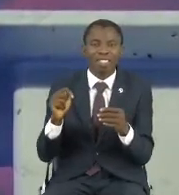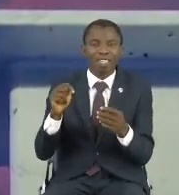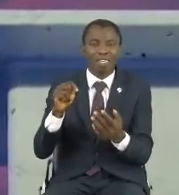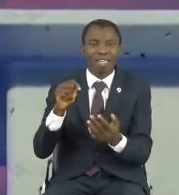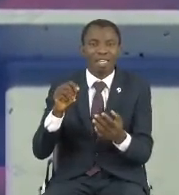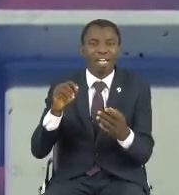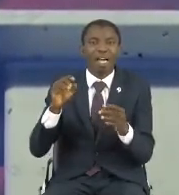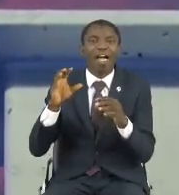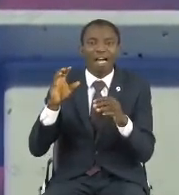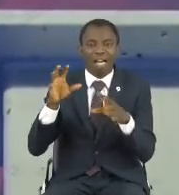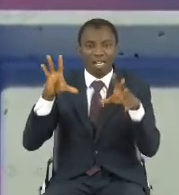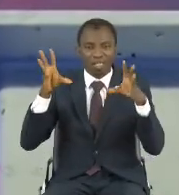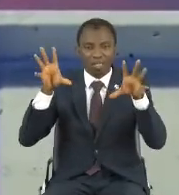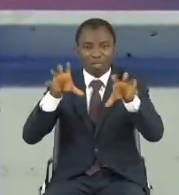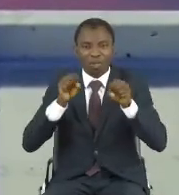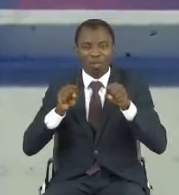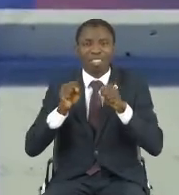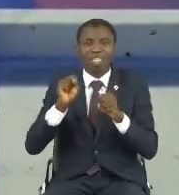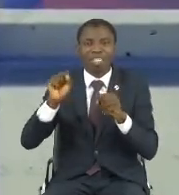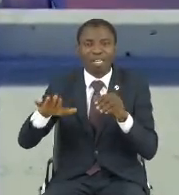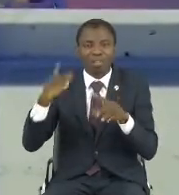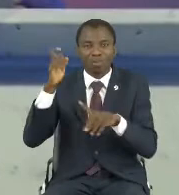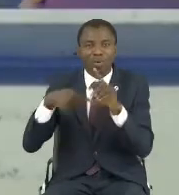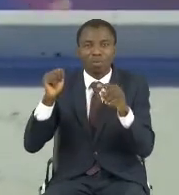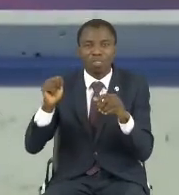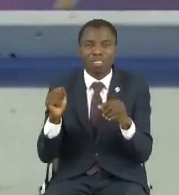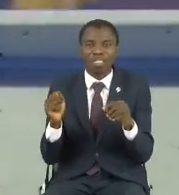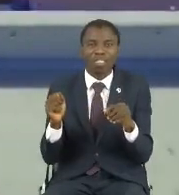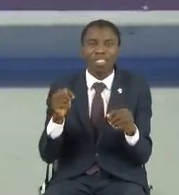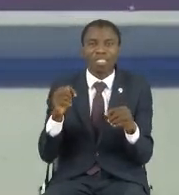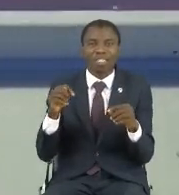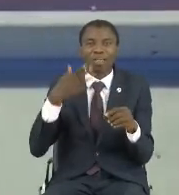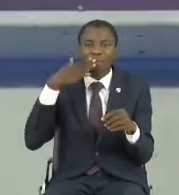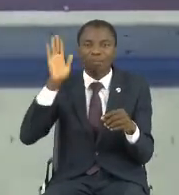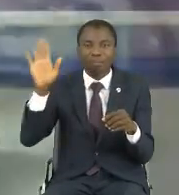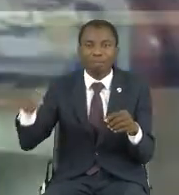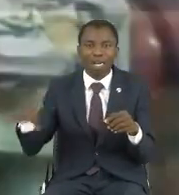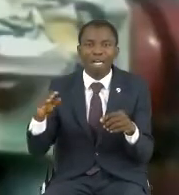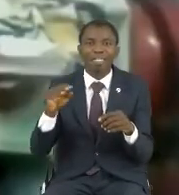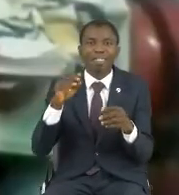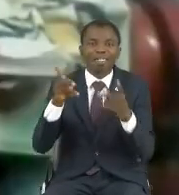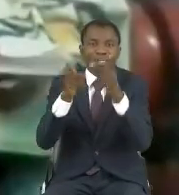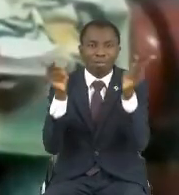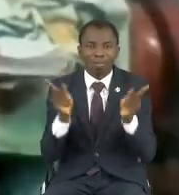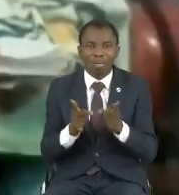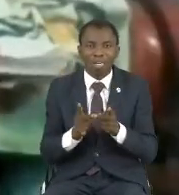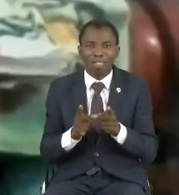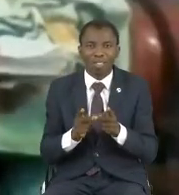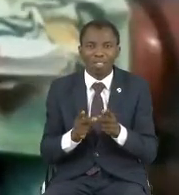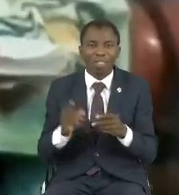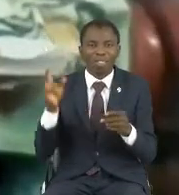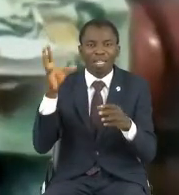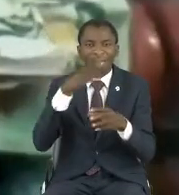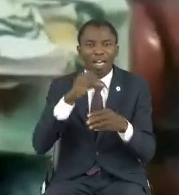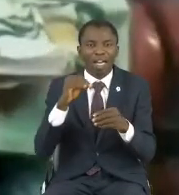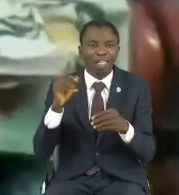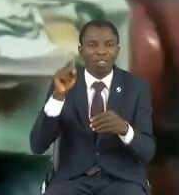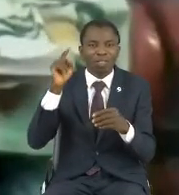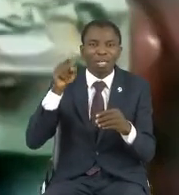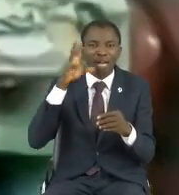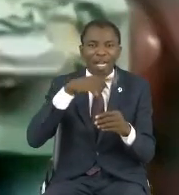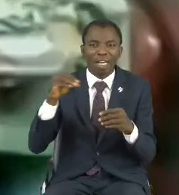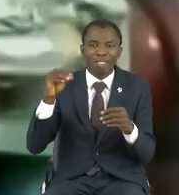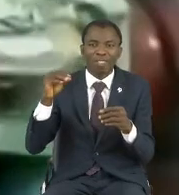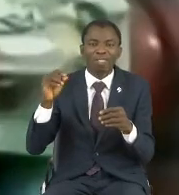gutter, and the child knows, but now is a child of Mr. So-and-so,